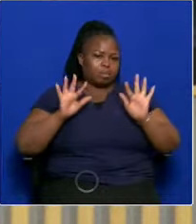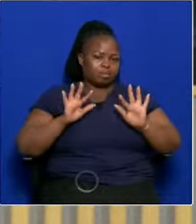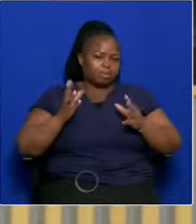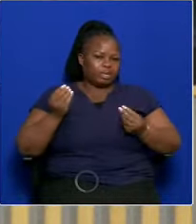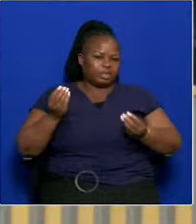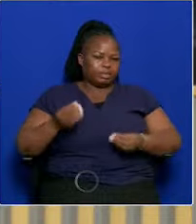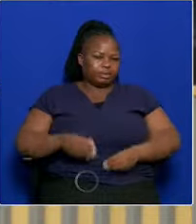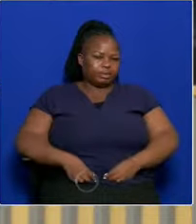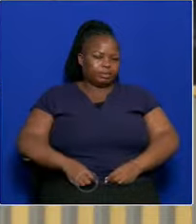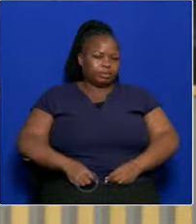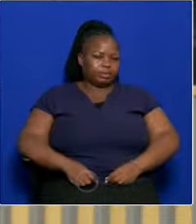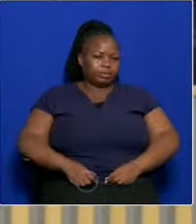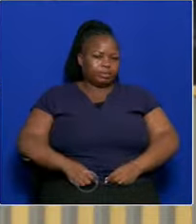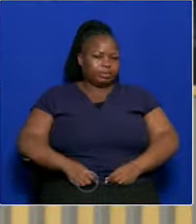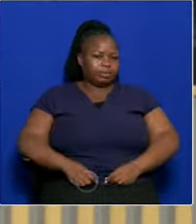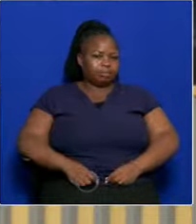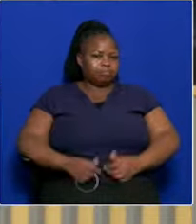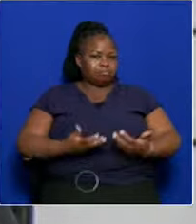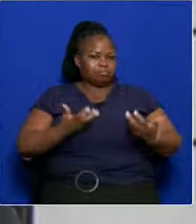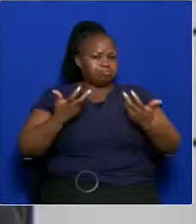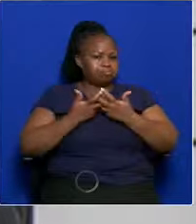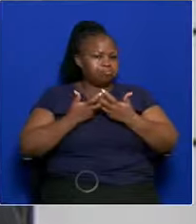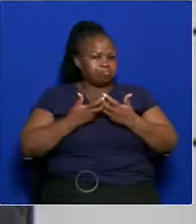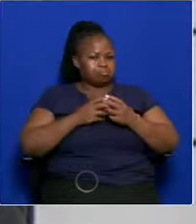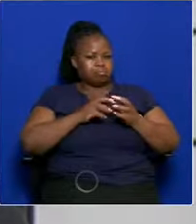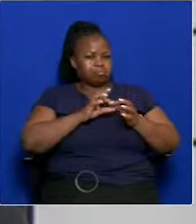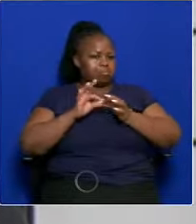a relationship or not.